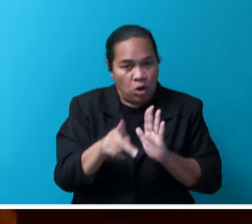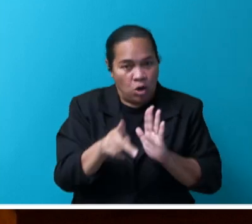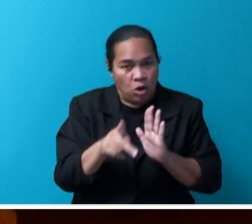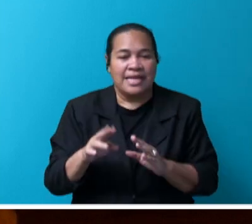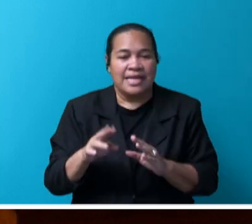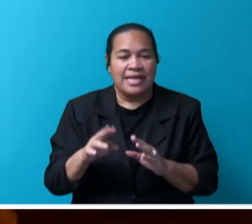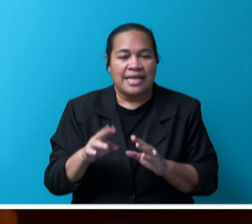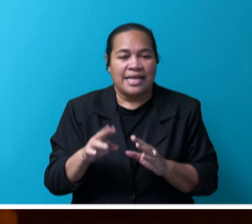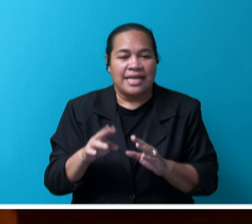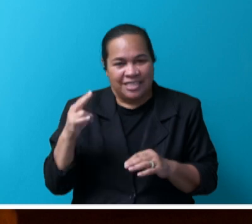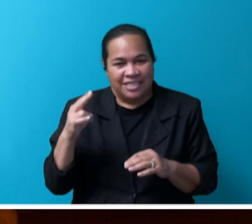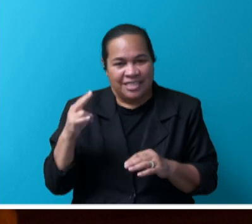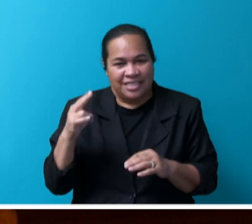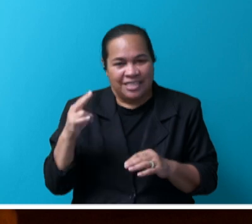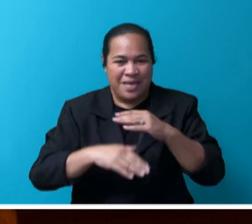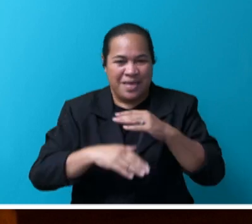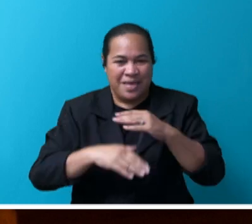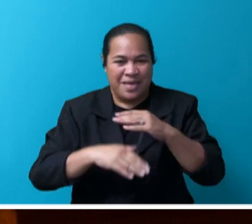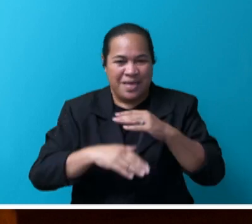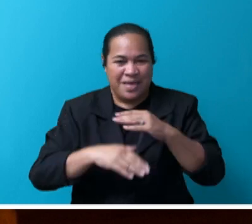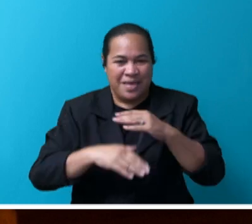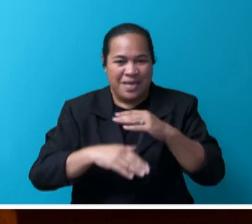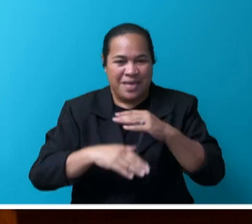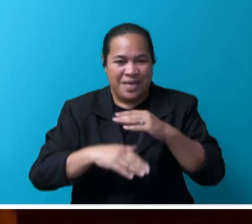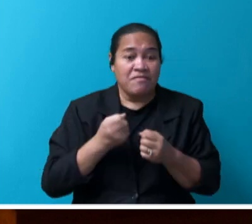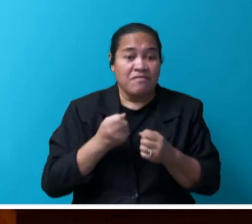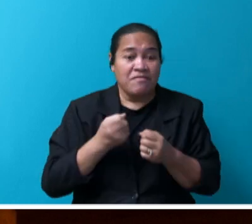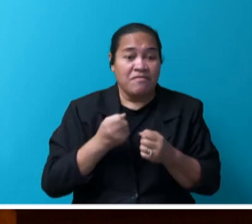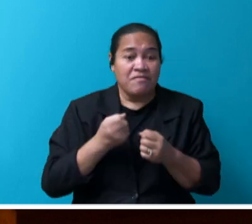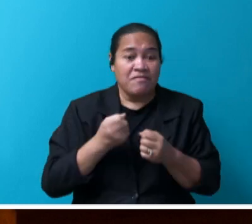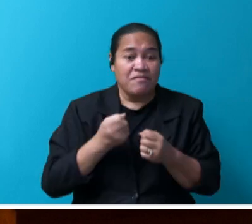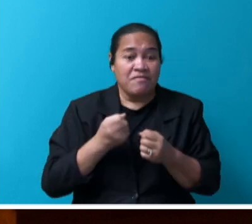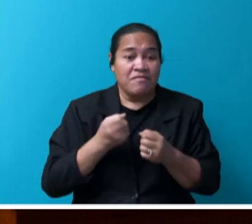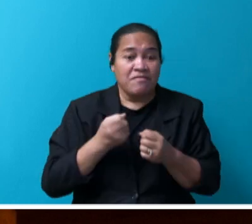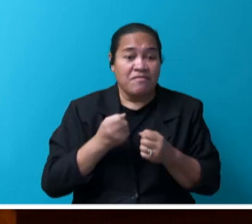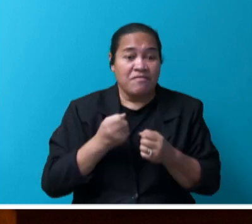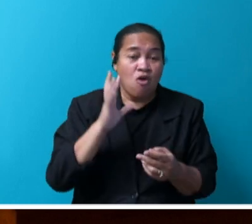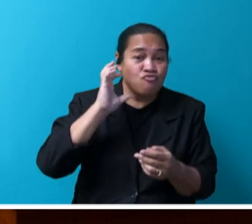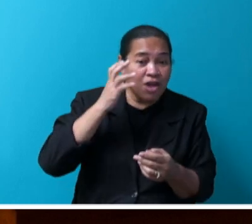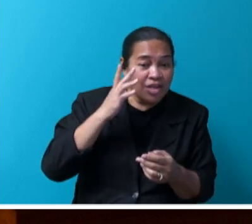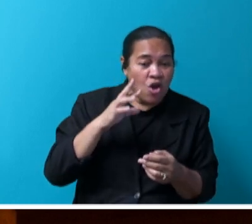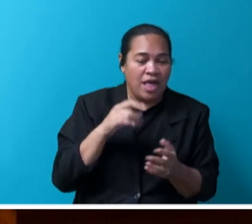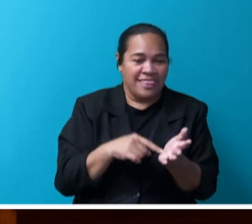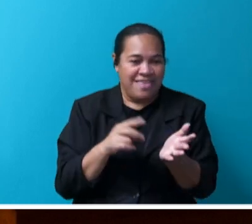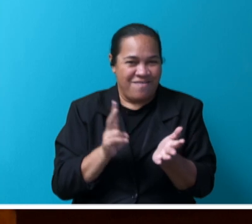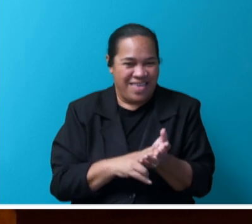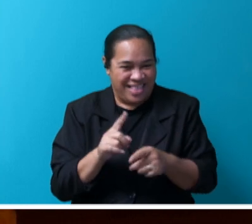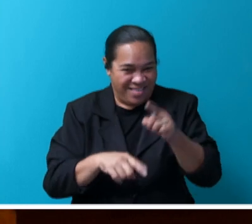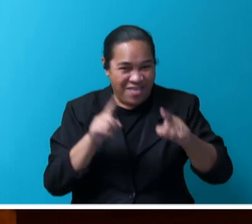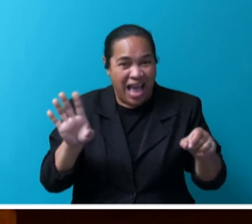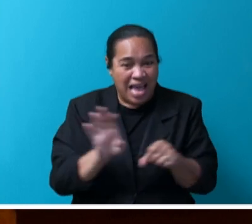and governance, promotion of national and cultural heritage, coverage of special social and